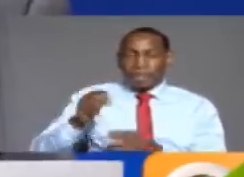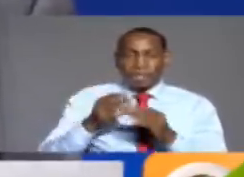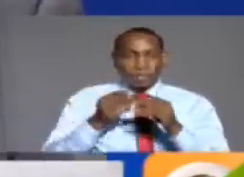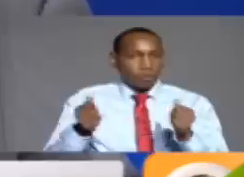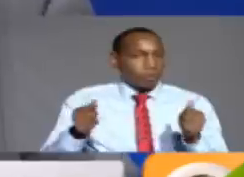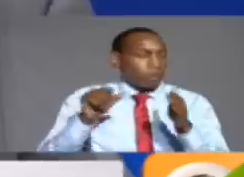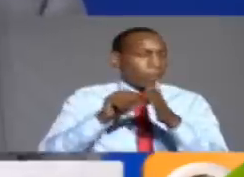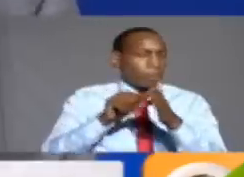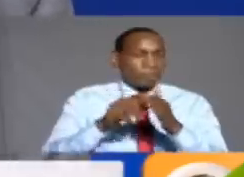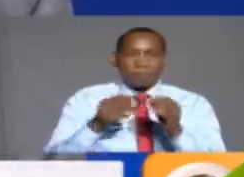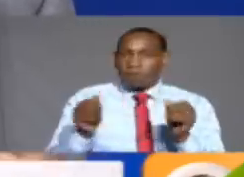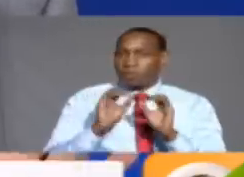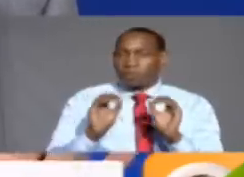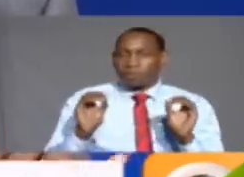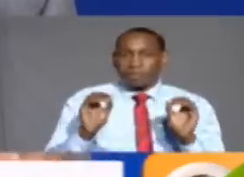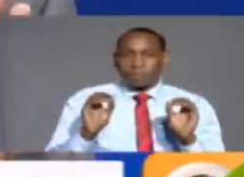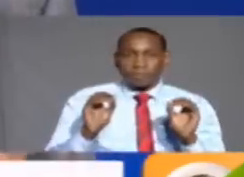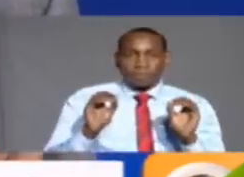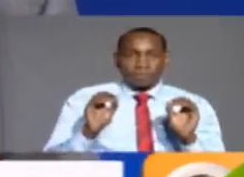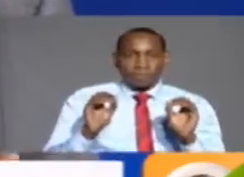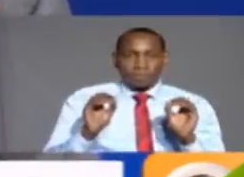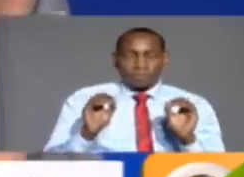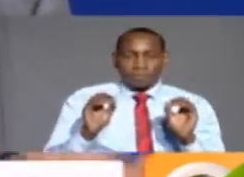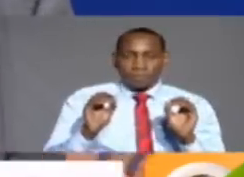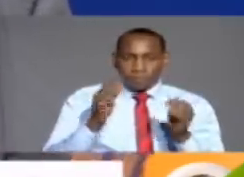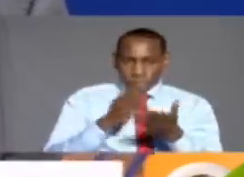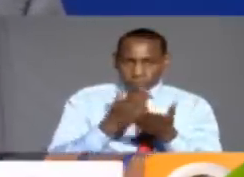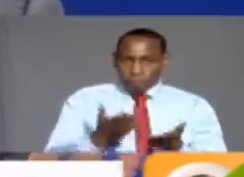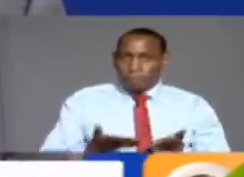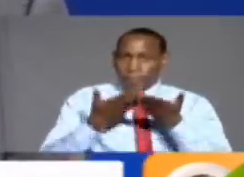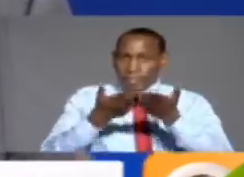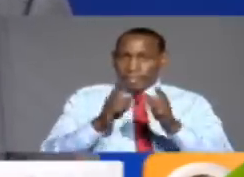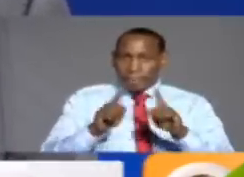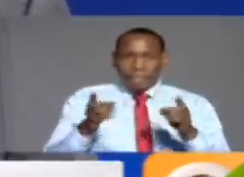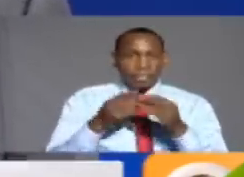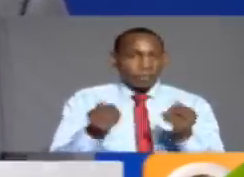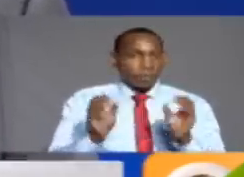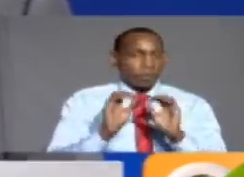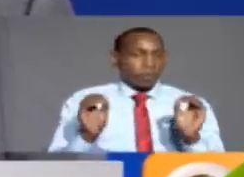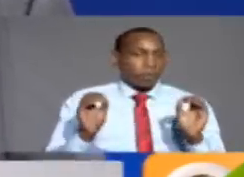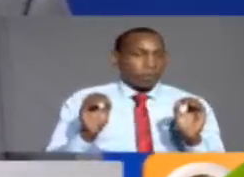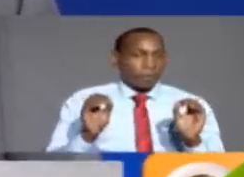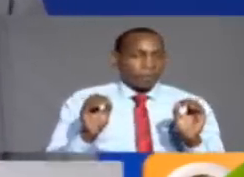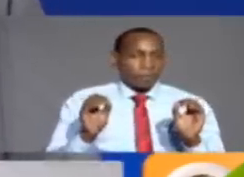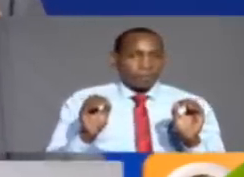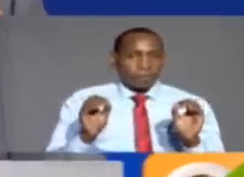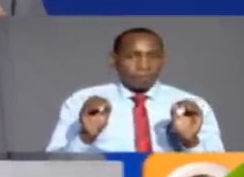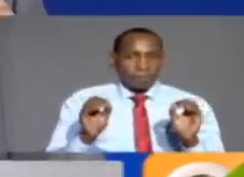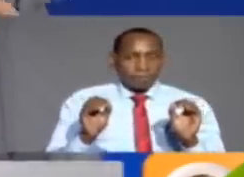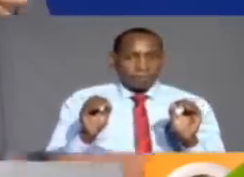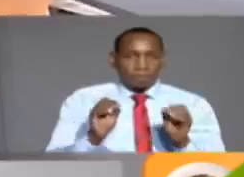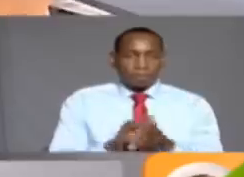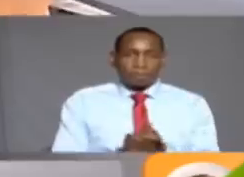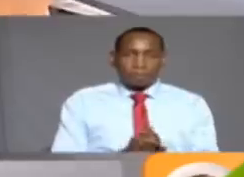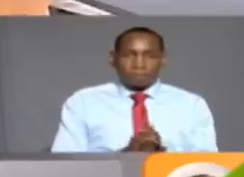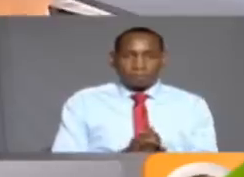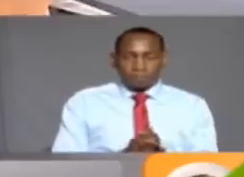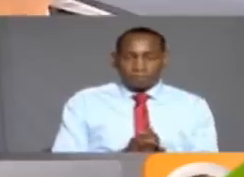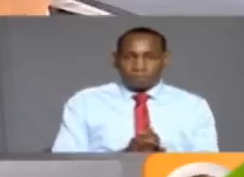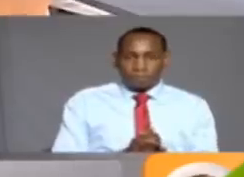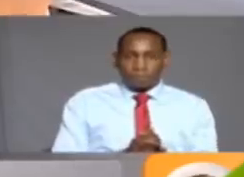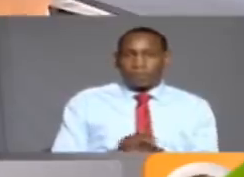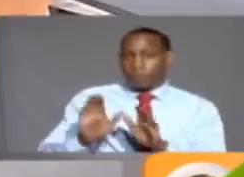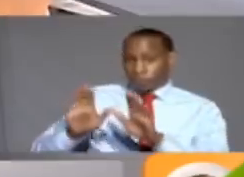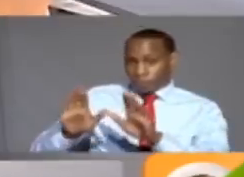problem. It's not the solution. I will do my civic duty. I will present, but it's not the solution. You know. So you'll participate in a handshake. Let me come there,